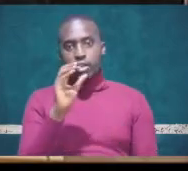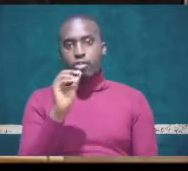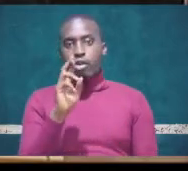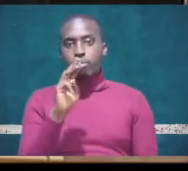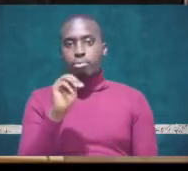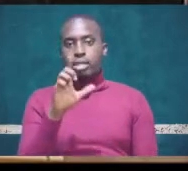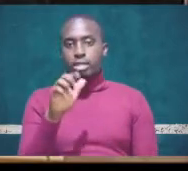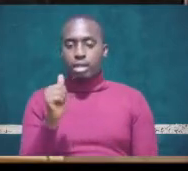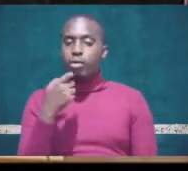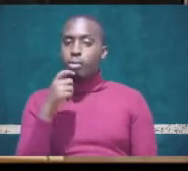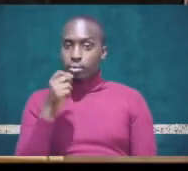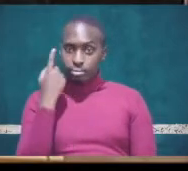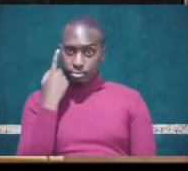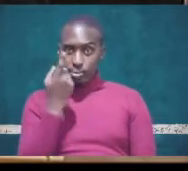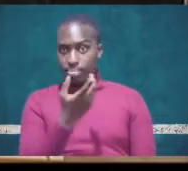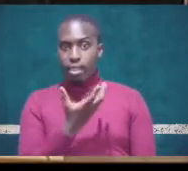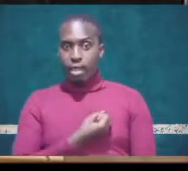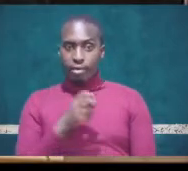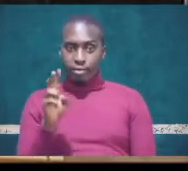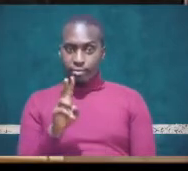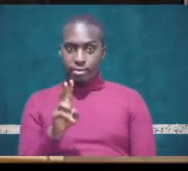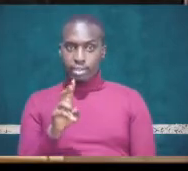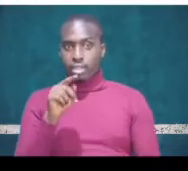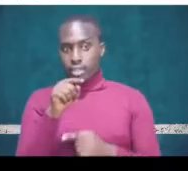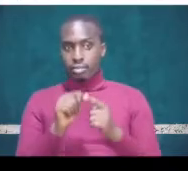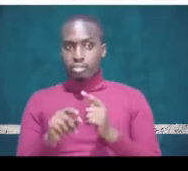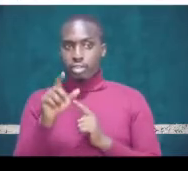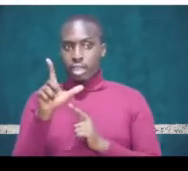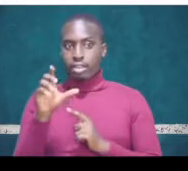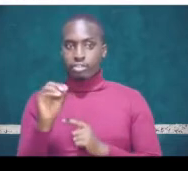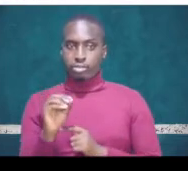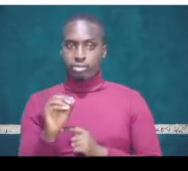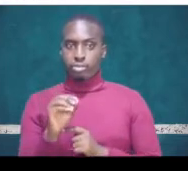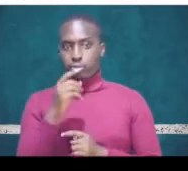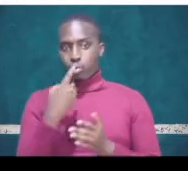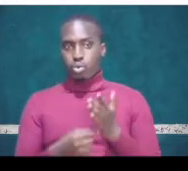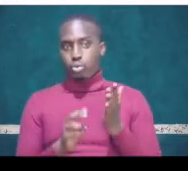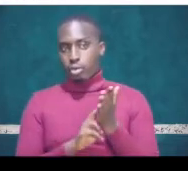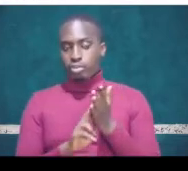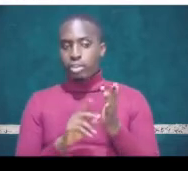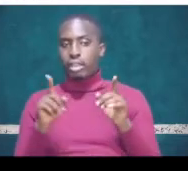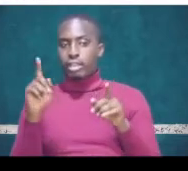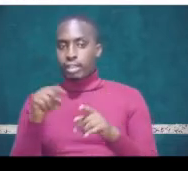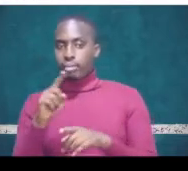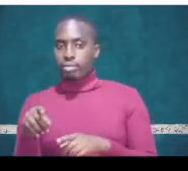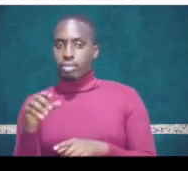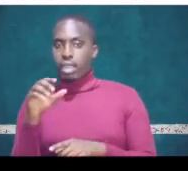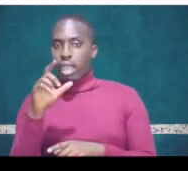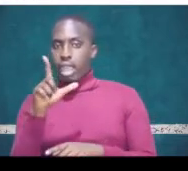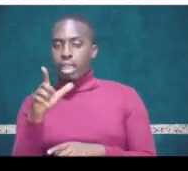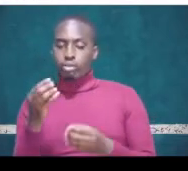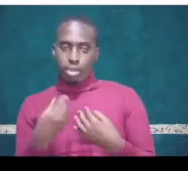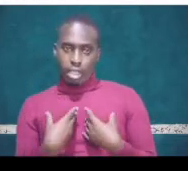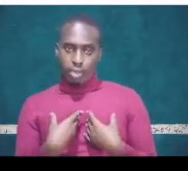this formula. Do you understand? And then you have a V over L0. This is what we have applied. And then times L that we are being